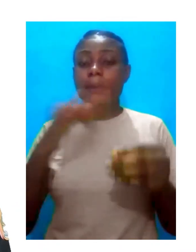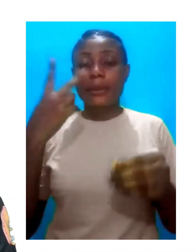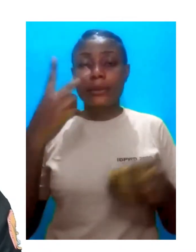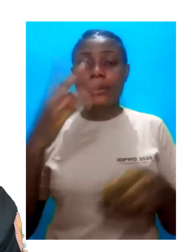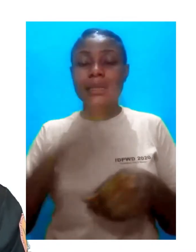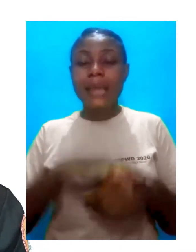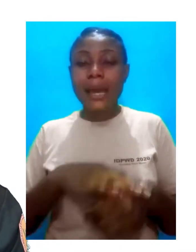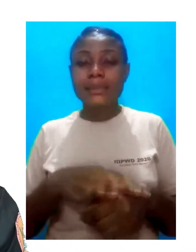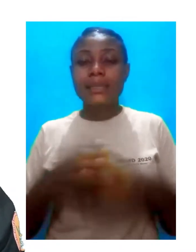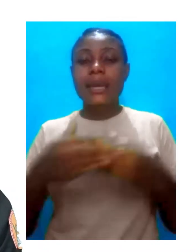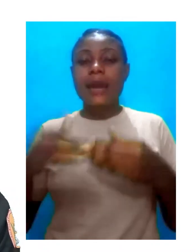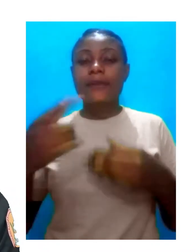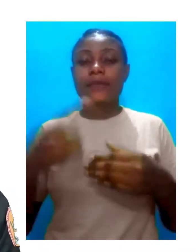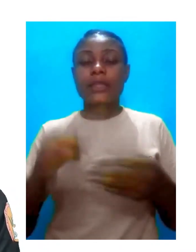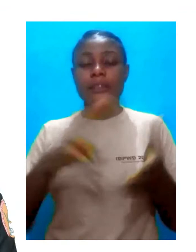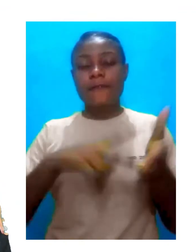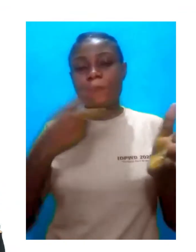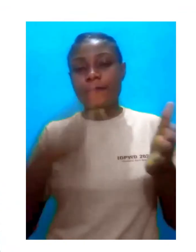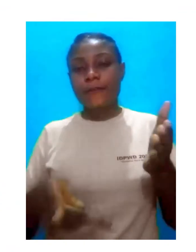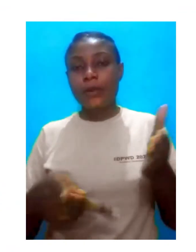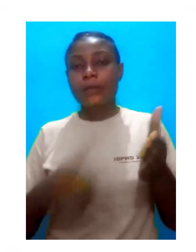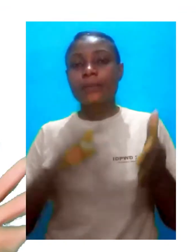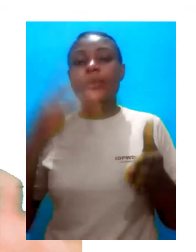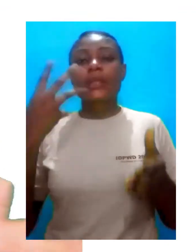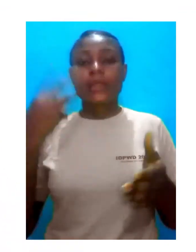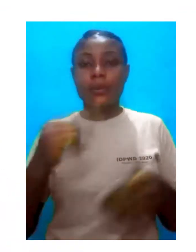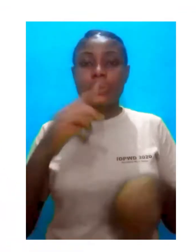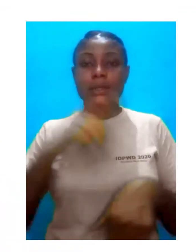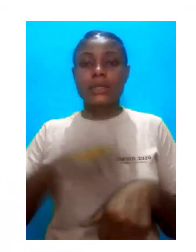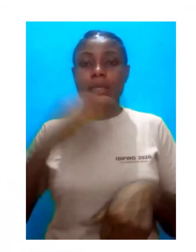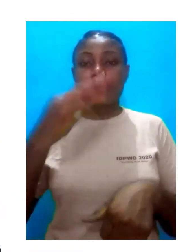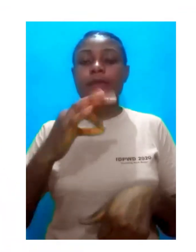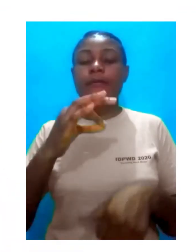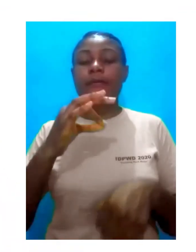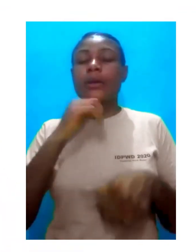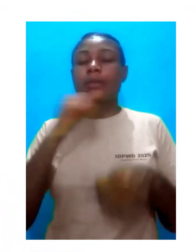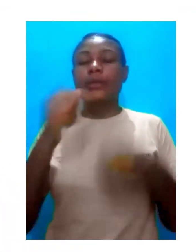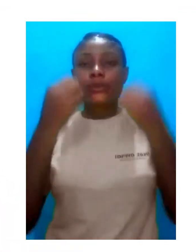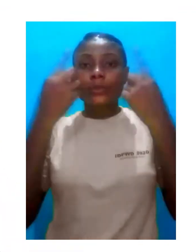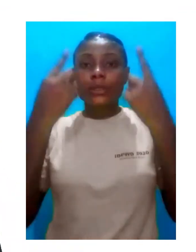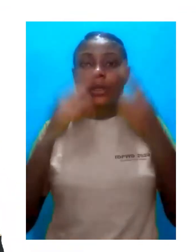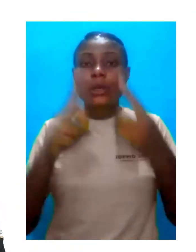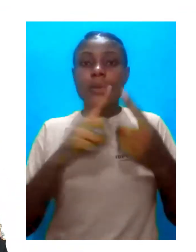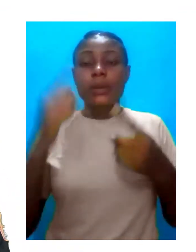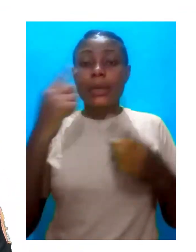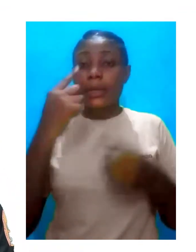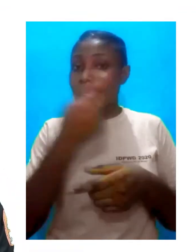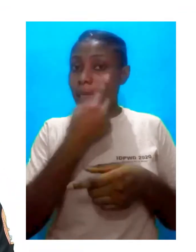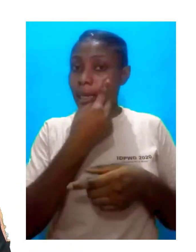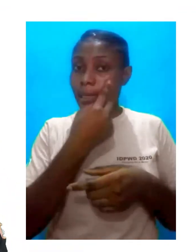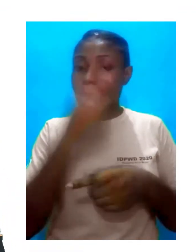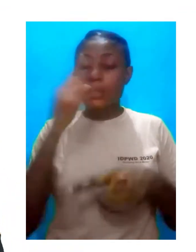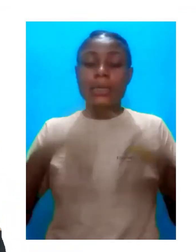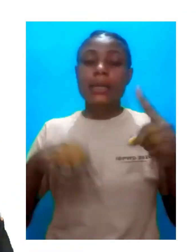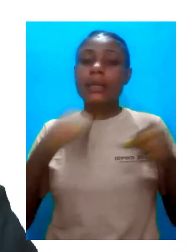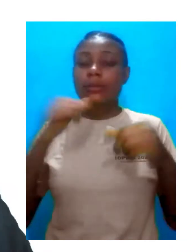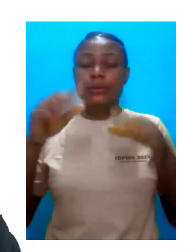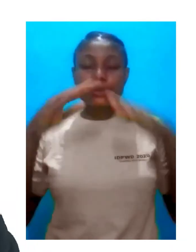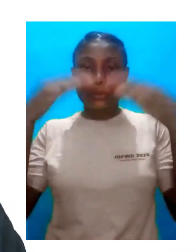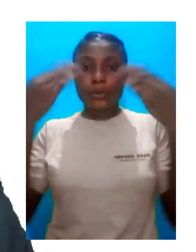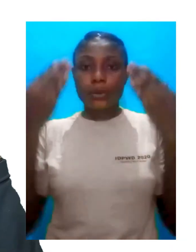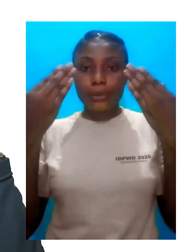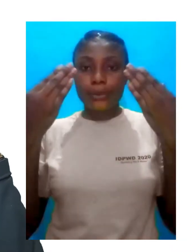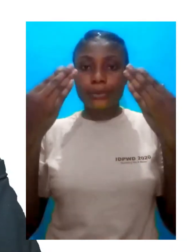today's story by looking at after the fall, there was a moment of unconsciousness whereby